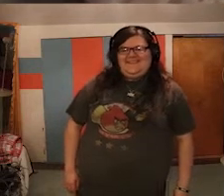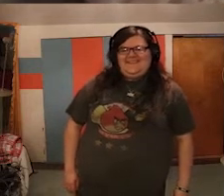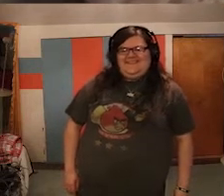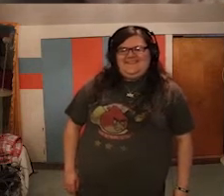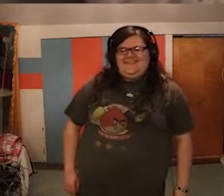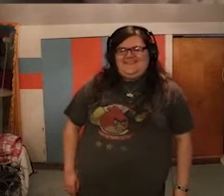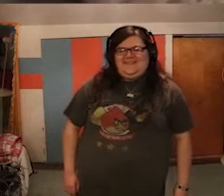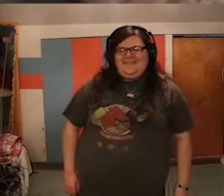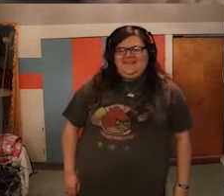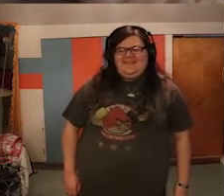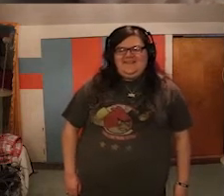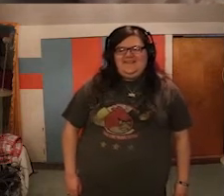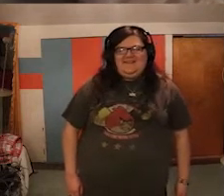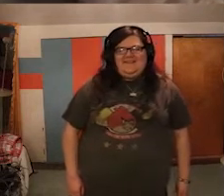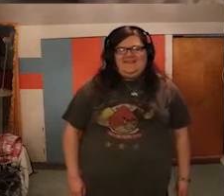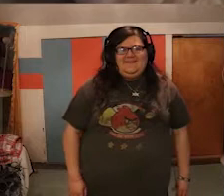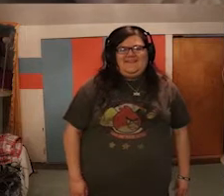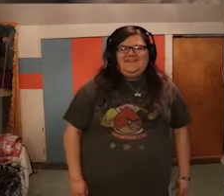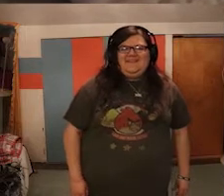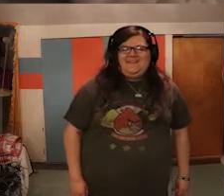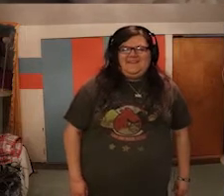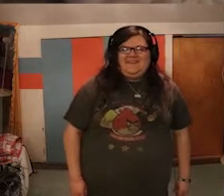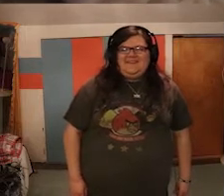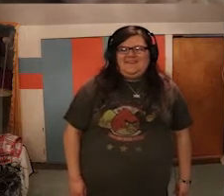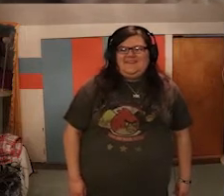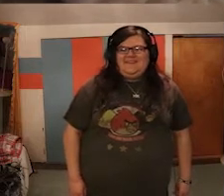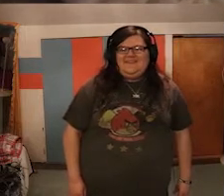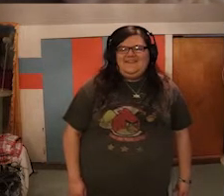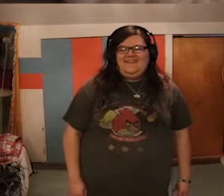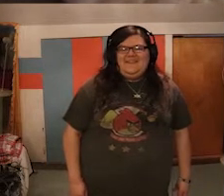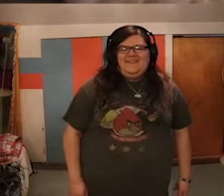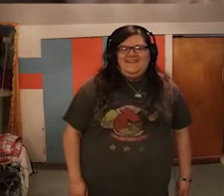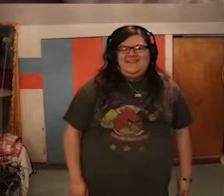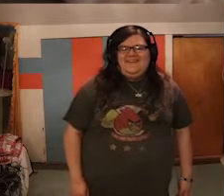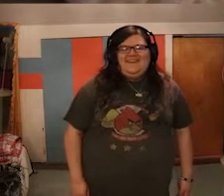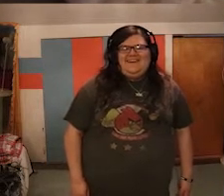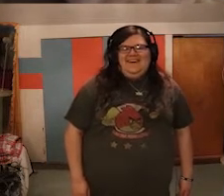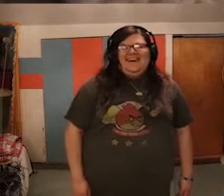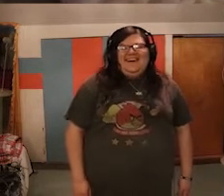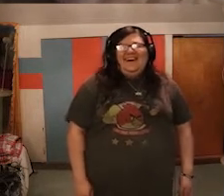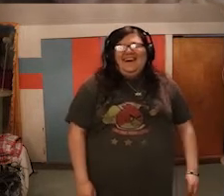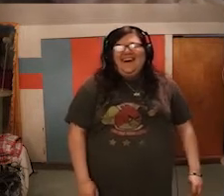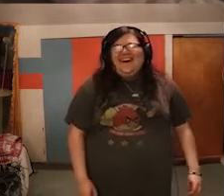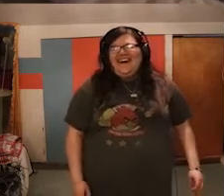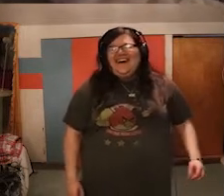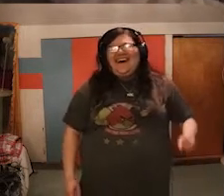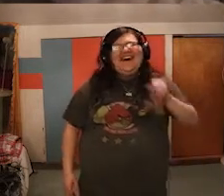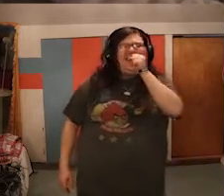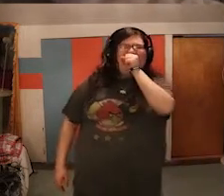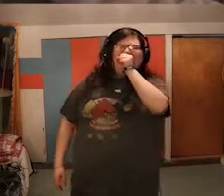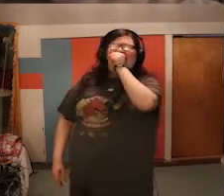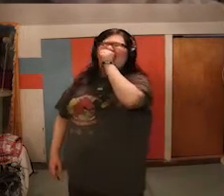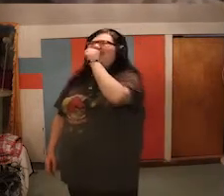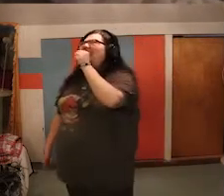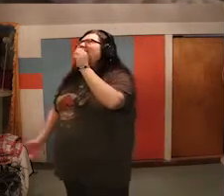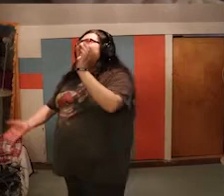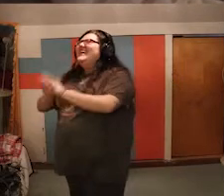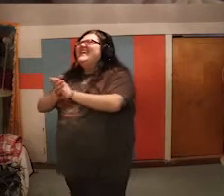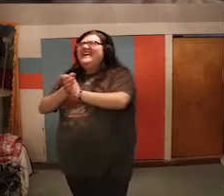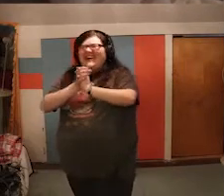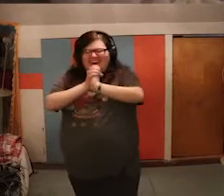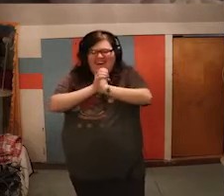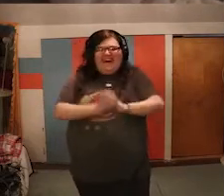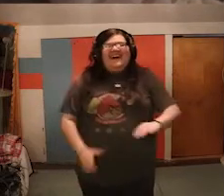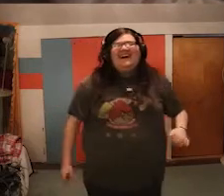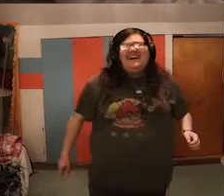You made this now? No, I made it 3 years ago. Oh. I found the instrumentals in my Dropbox and it was like instrumentals for Simon, so I